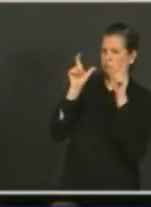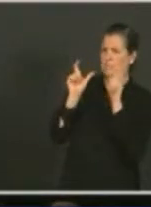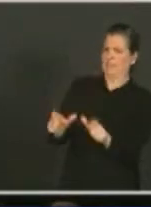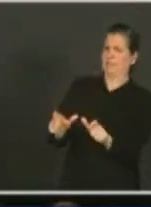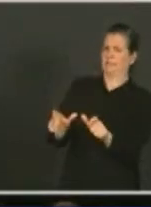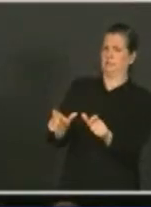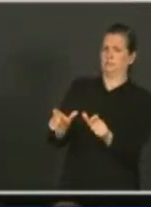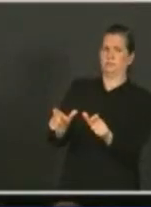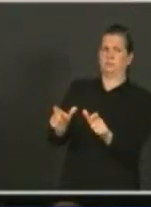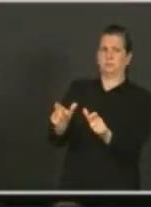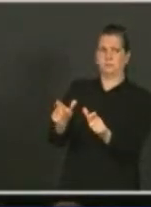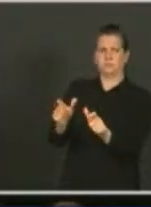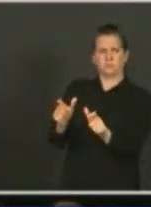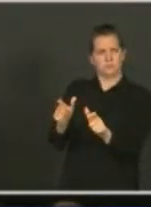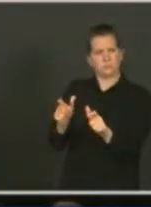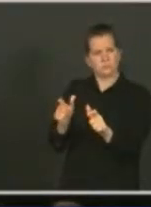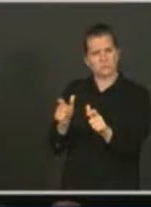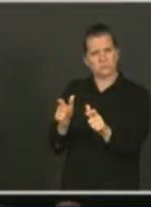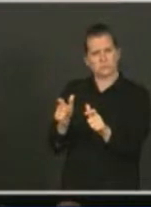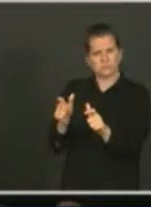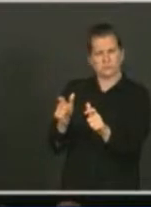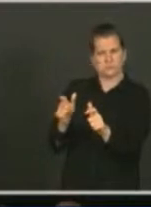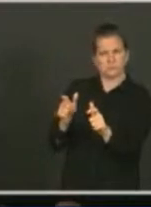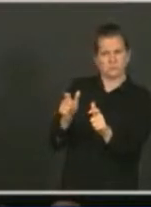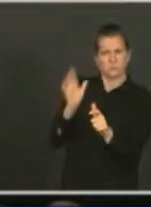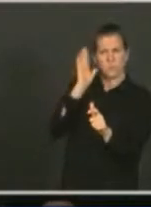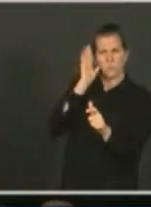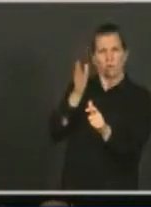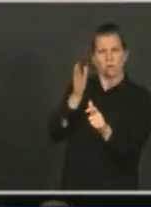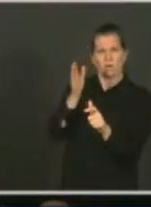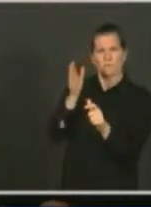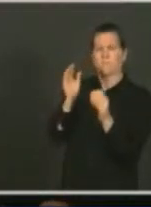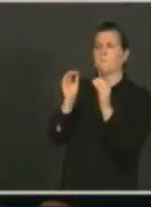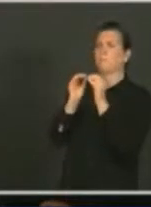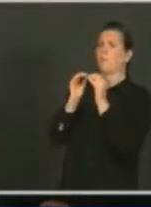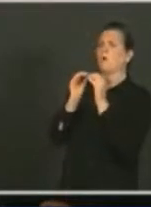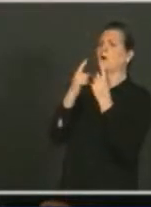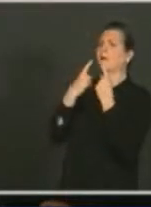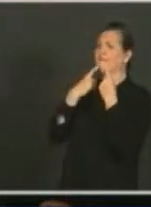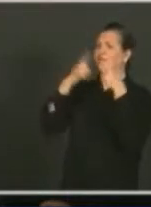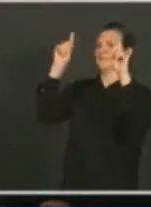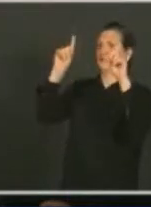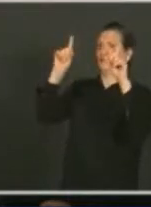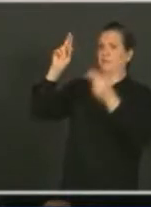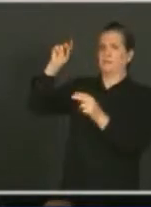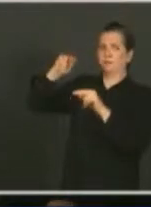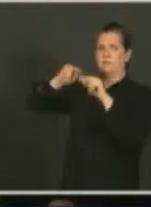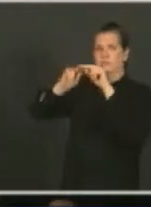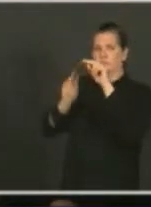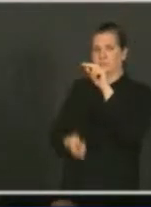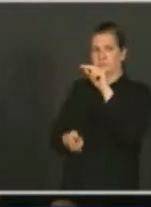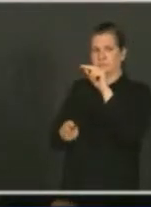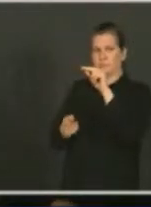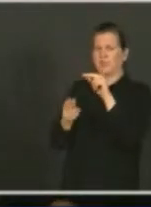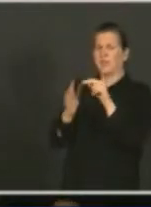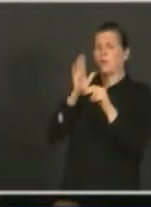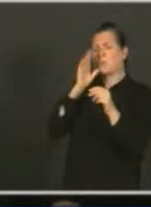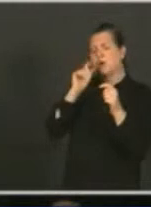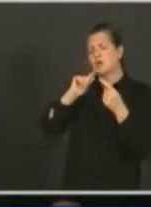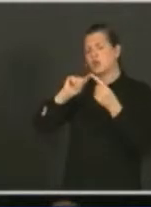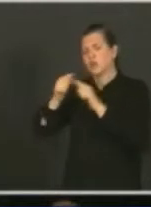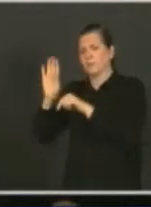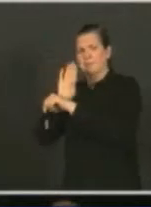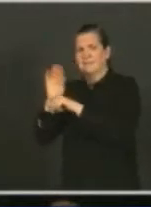in terms of fighting this, and as opposed to just it's going to decimate business, obviously. But give me the